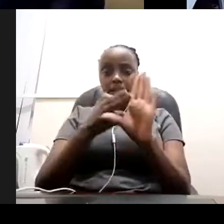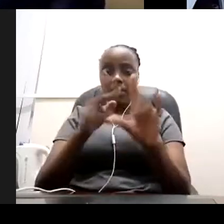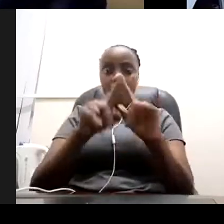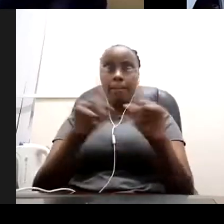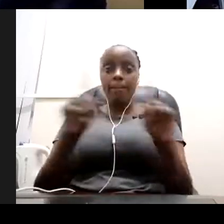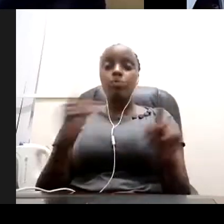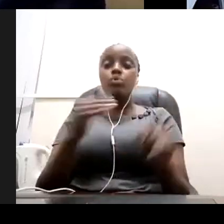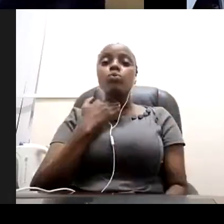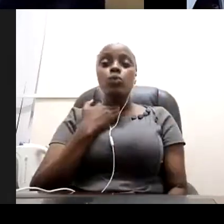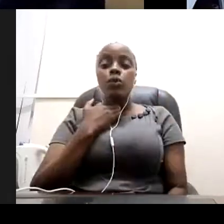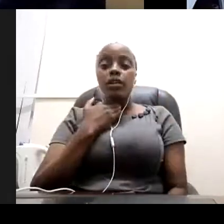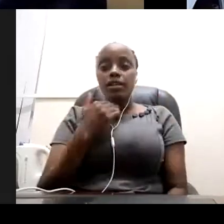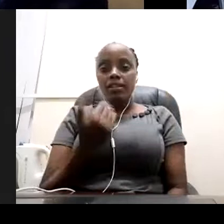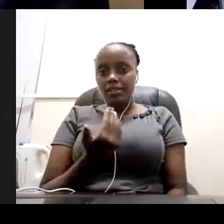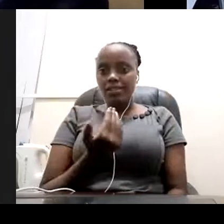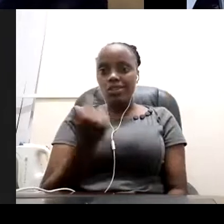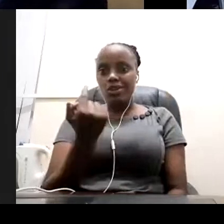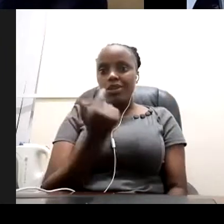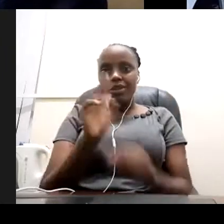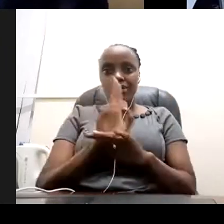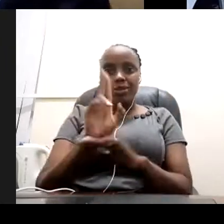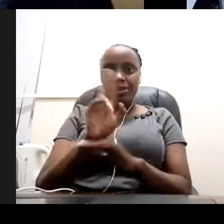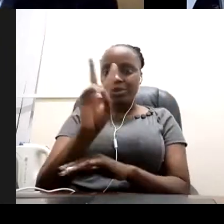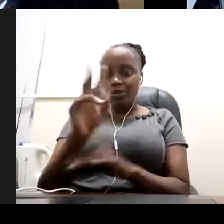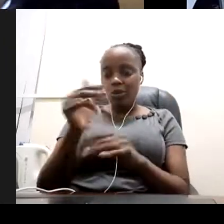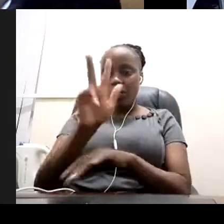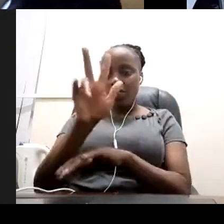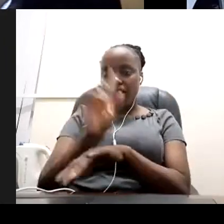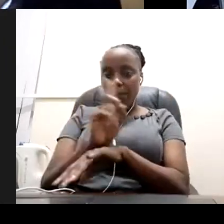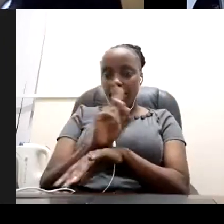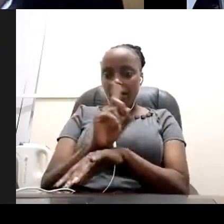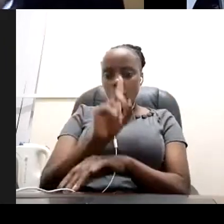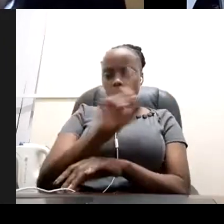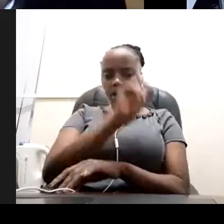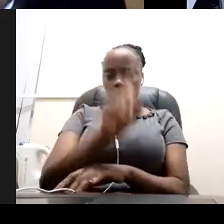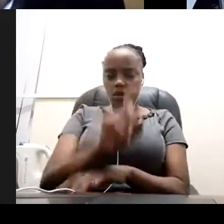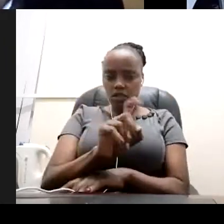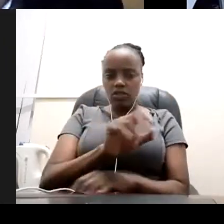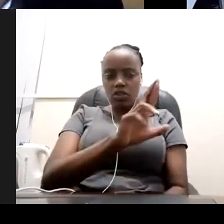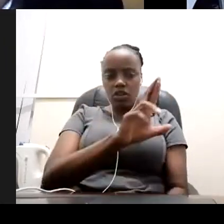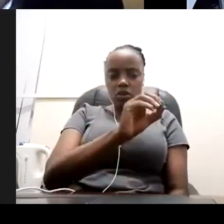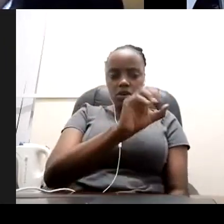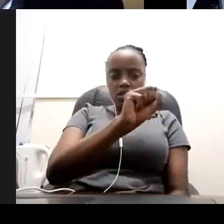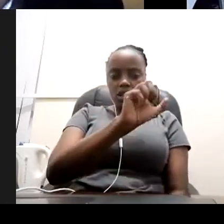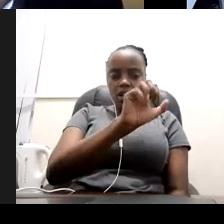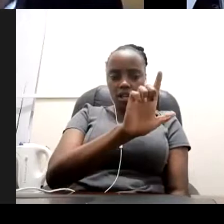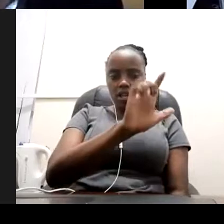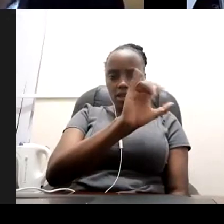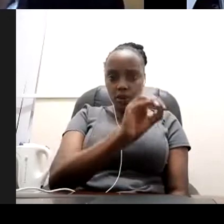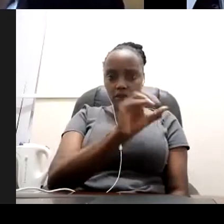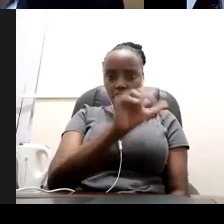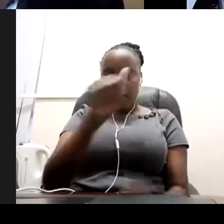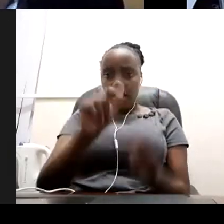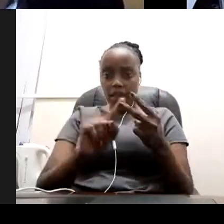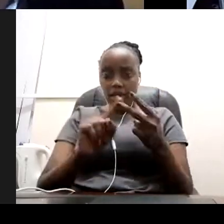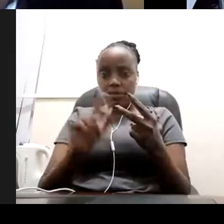to at least use the next 2 or 3 minutes for one question for Rosario, and another one that I can